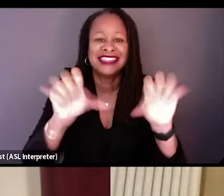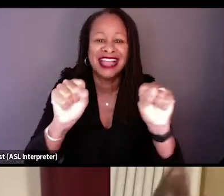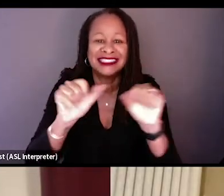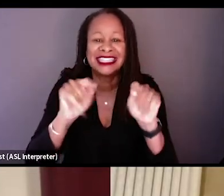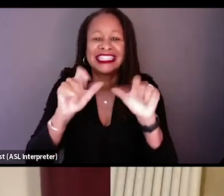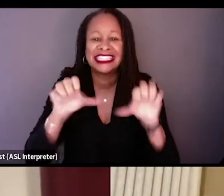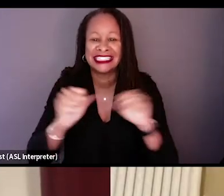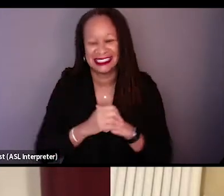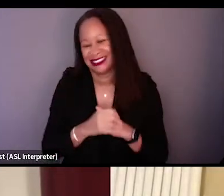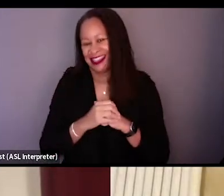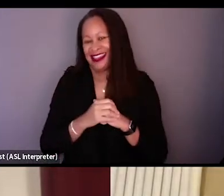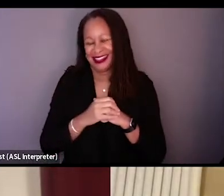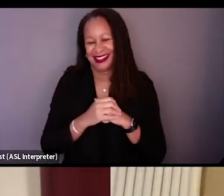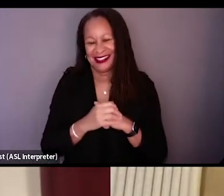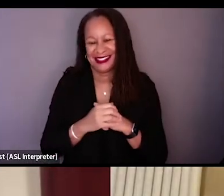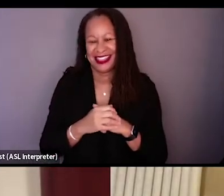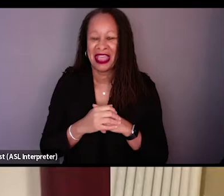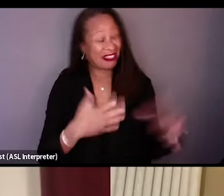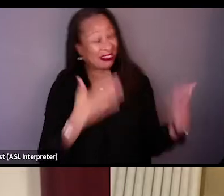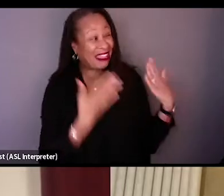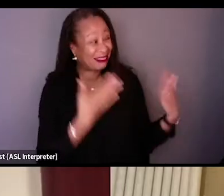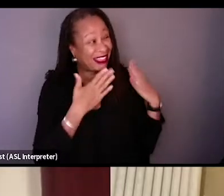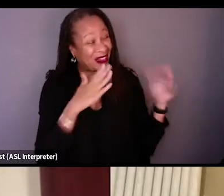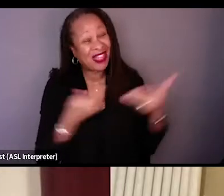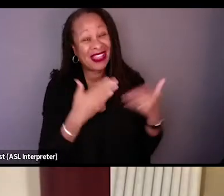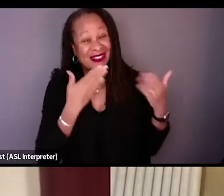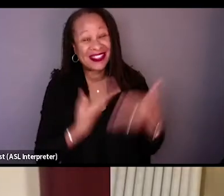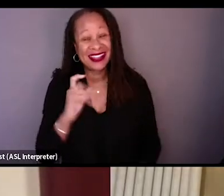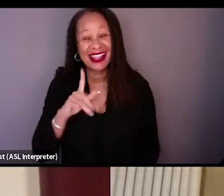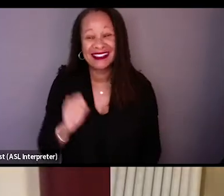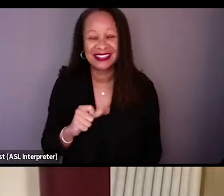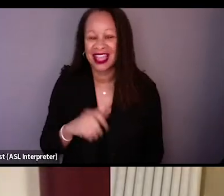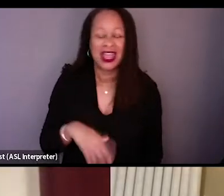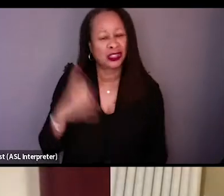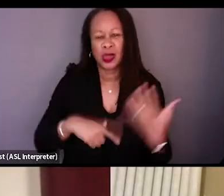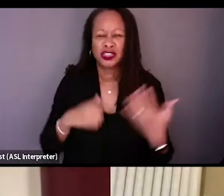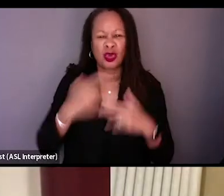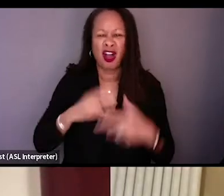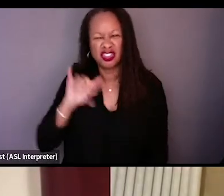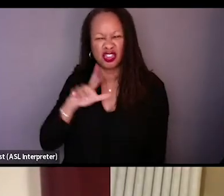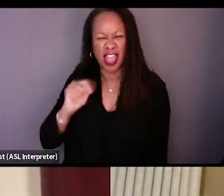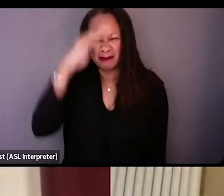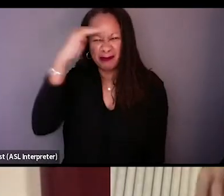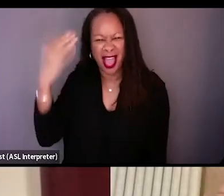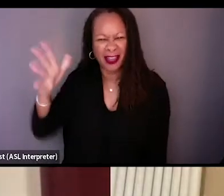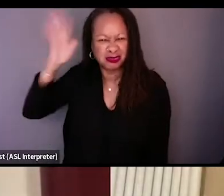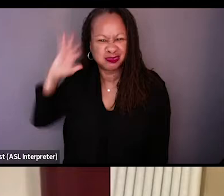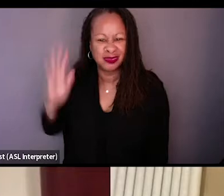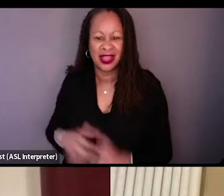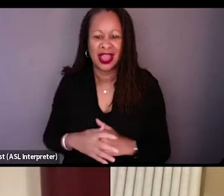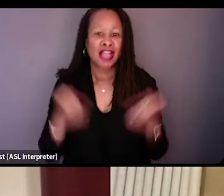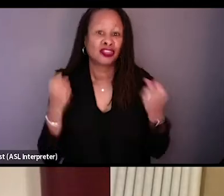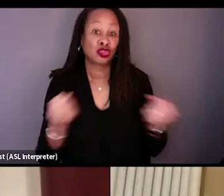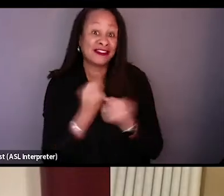It's black. Well, we're done here. Thank you. We're all finished. Thank you. It's what we used to call jet black back in. It is. So we're all drive safe,